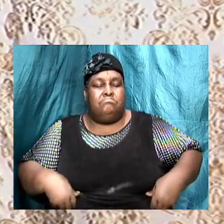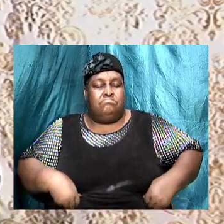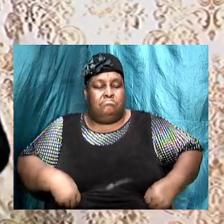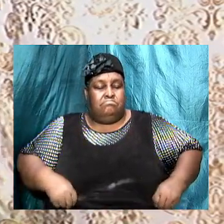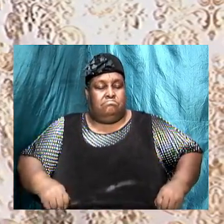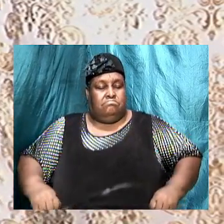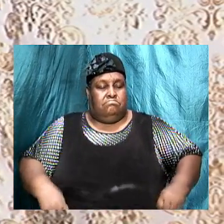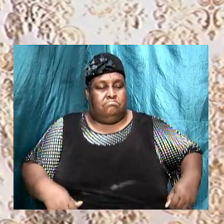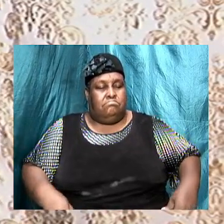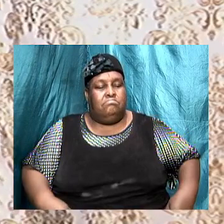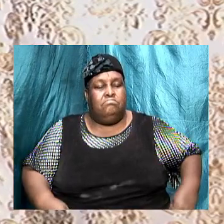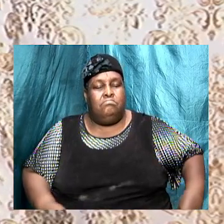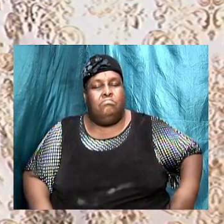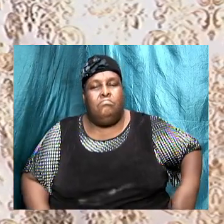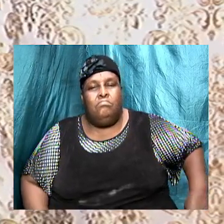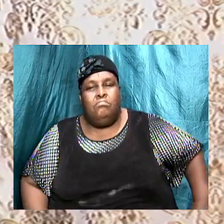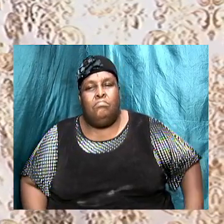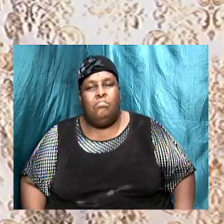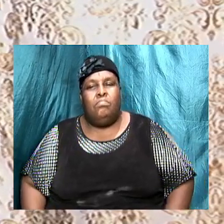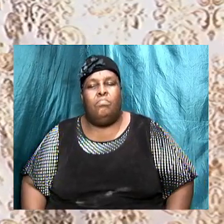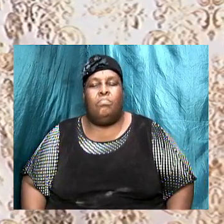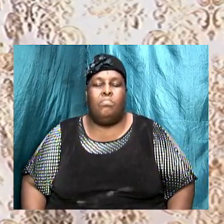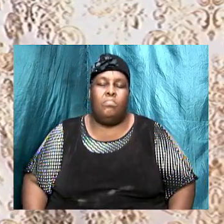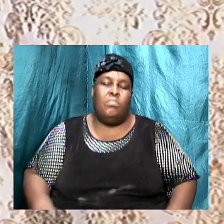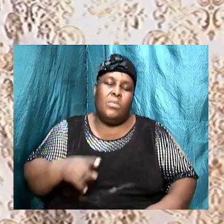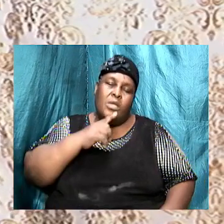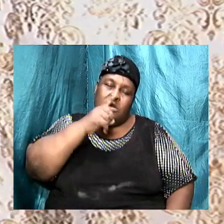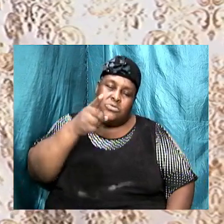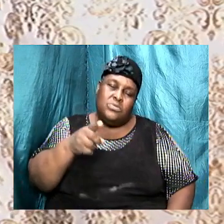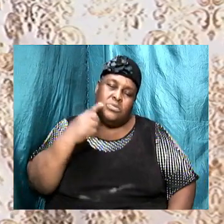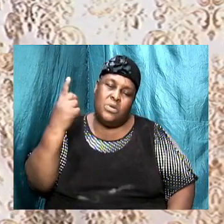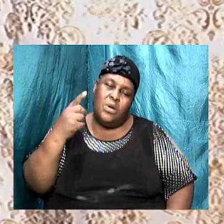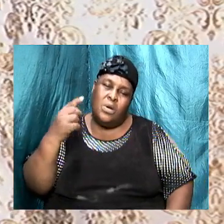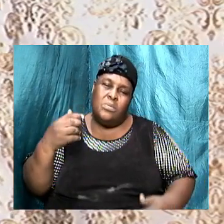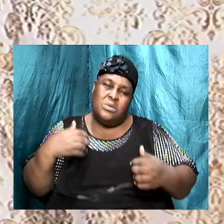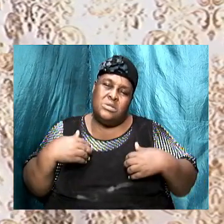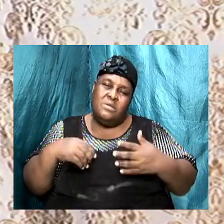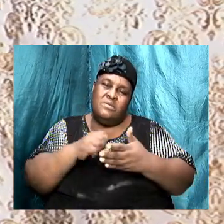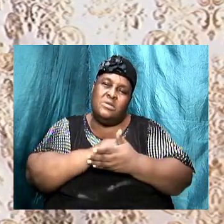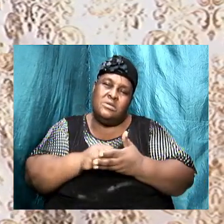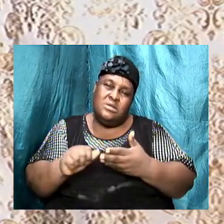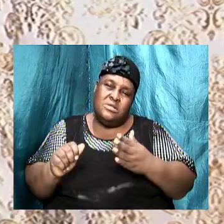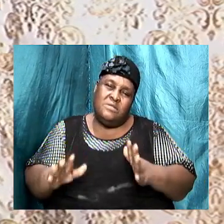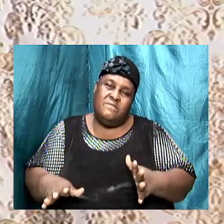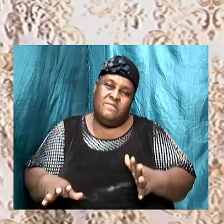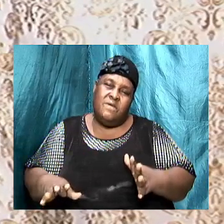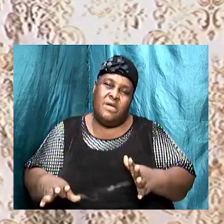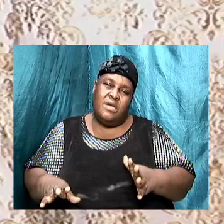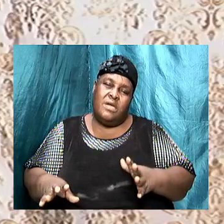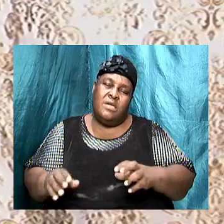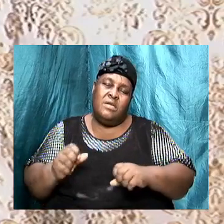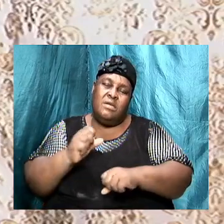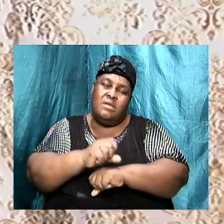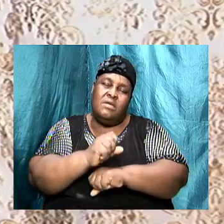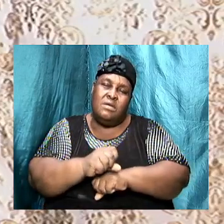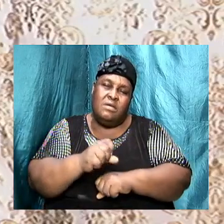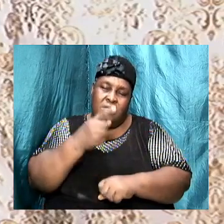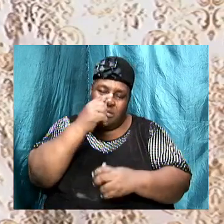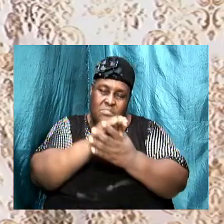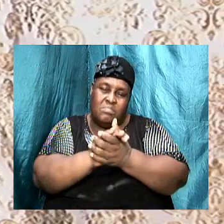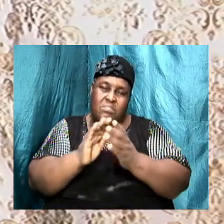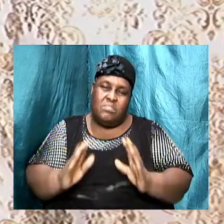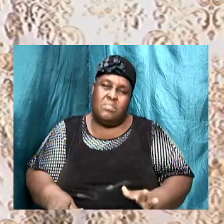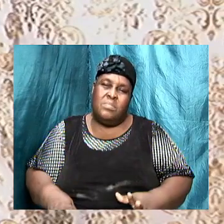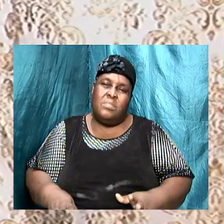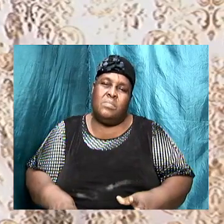Amen. So truth always have a sanctified effect in the life of a believer. And a man's daily walk